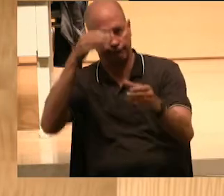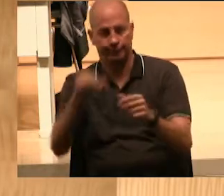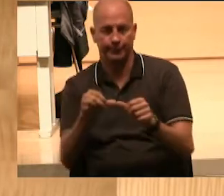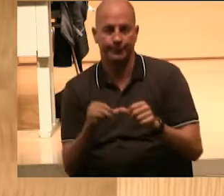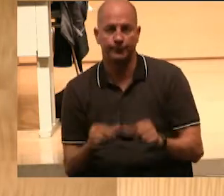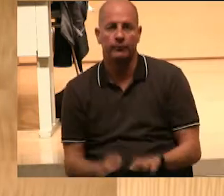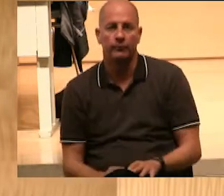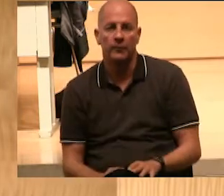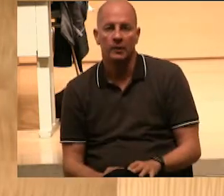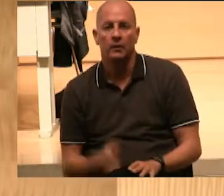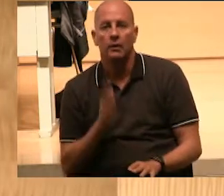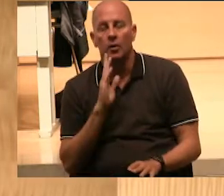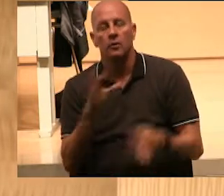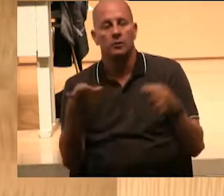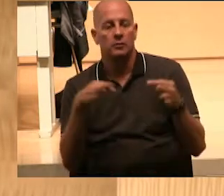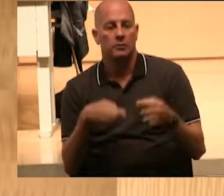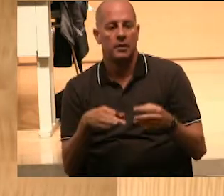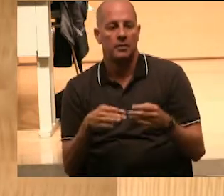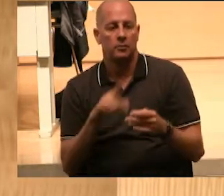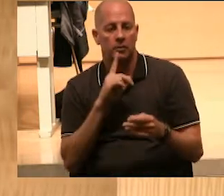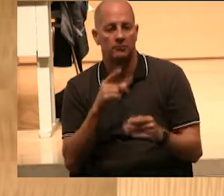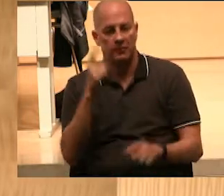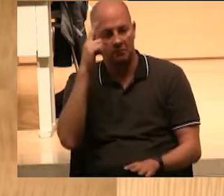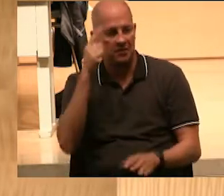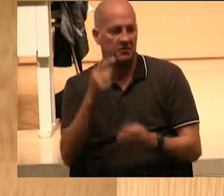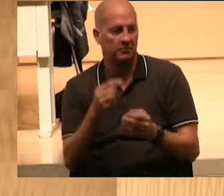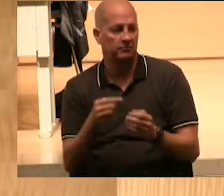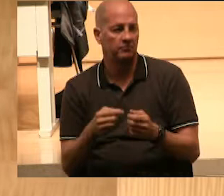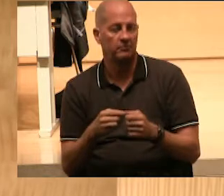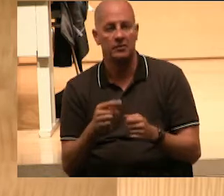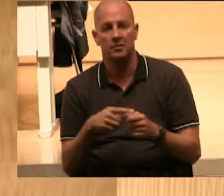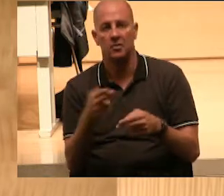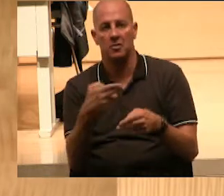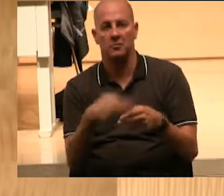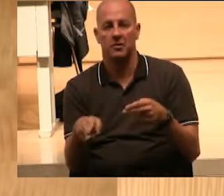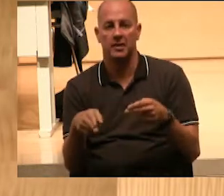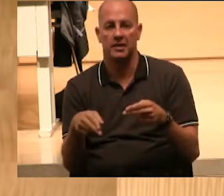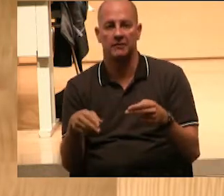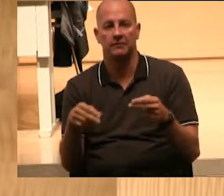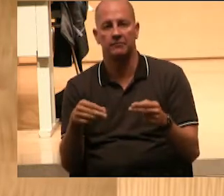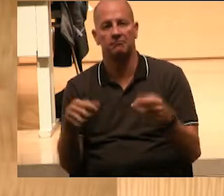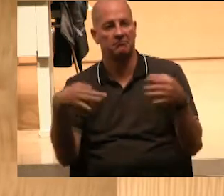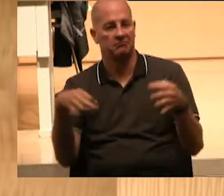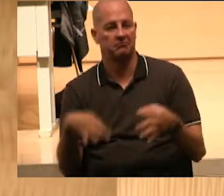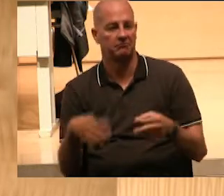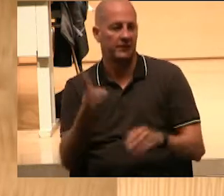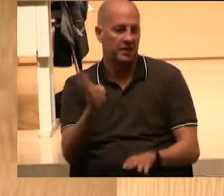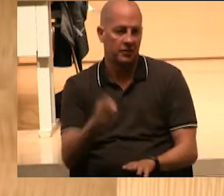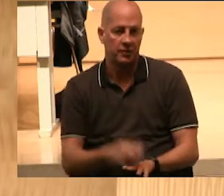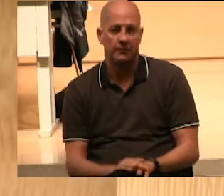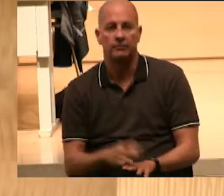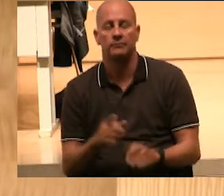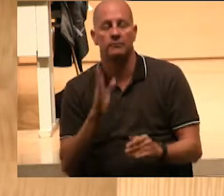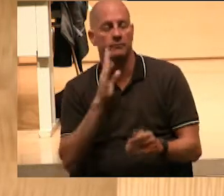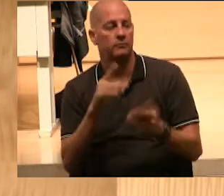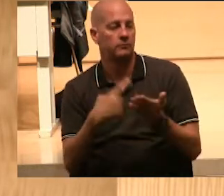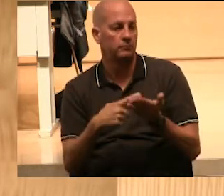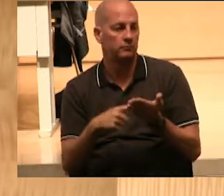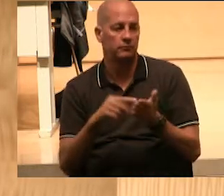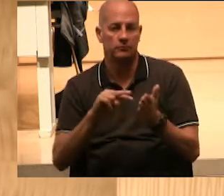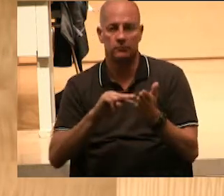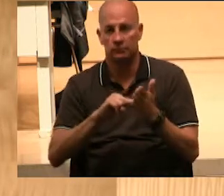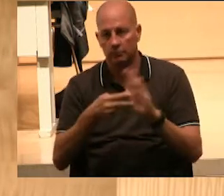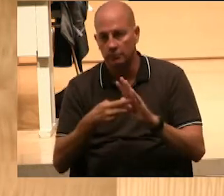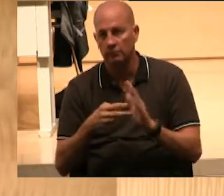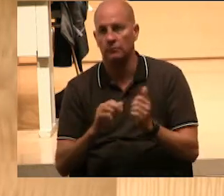So I'm going to give an overview of mental disorders, brief epidemiology, talk about some definitions, housing-related